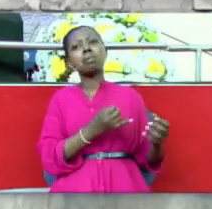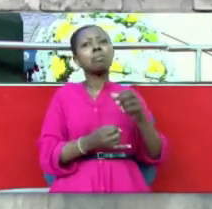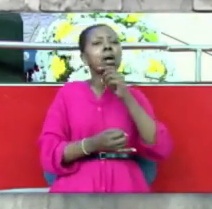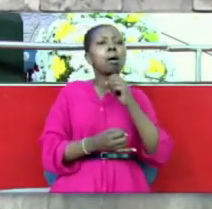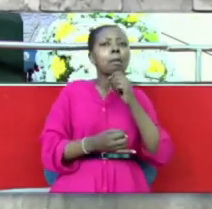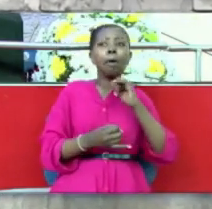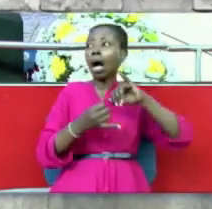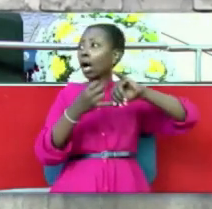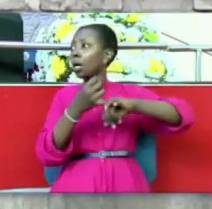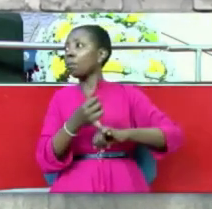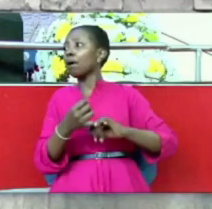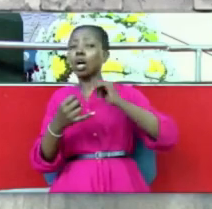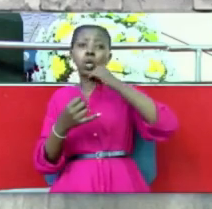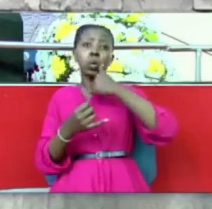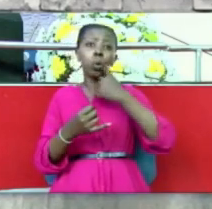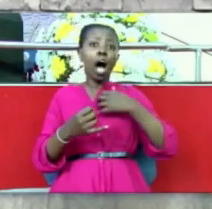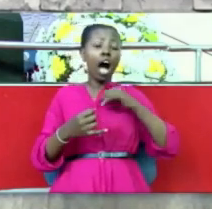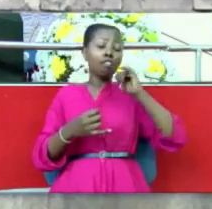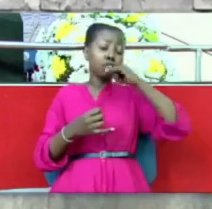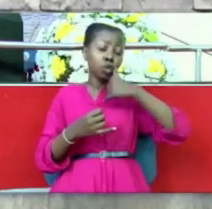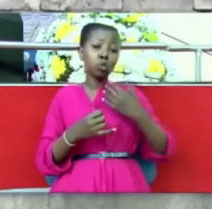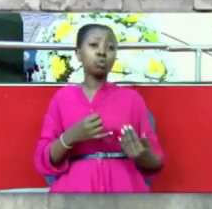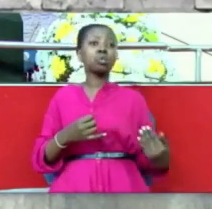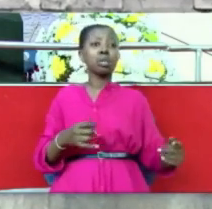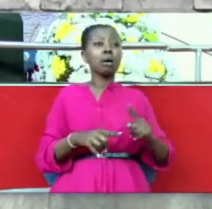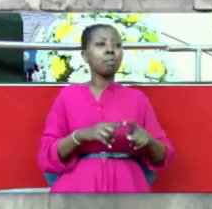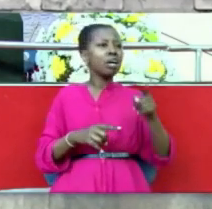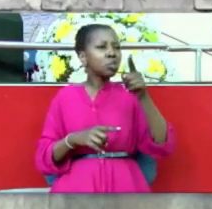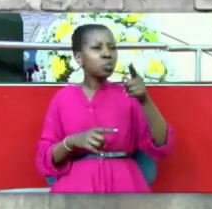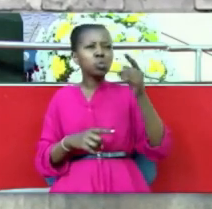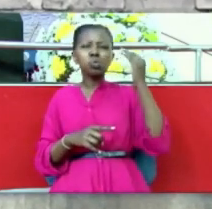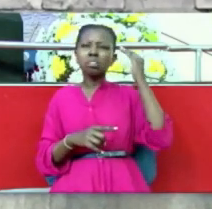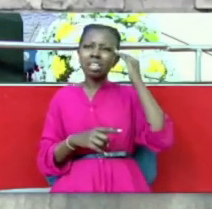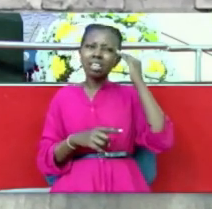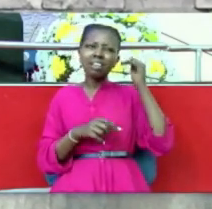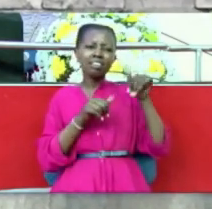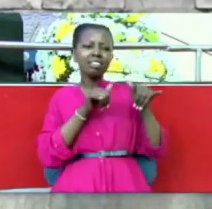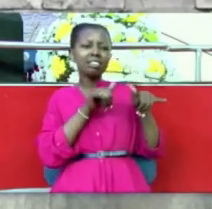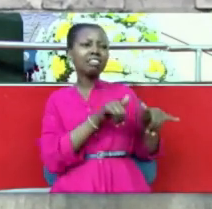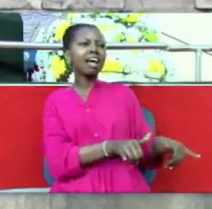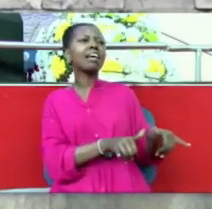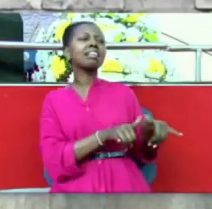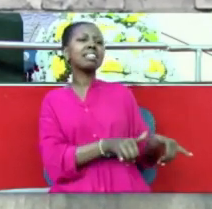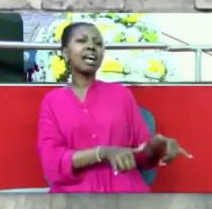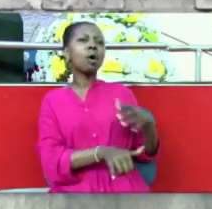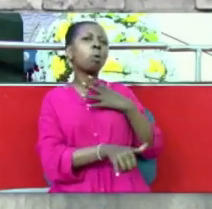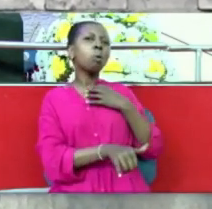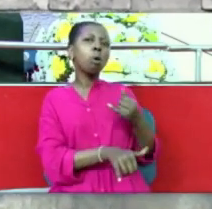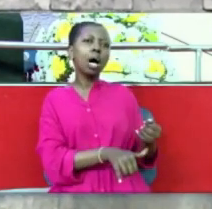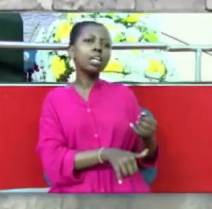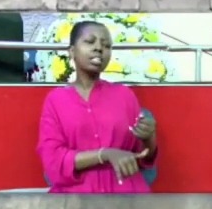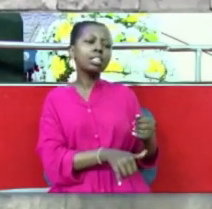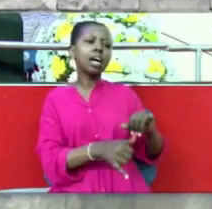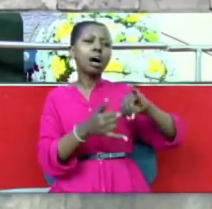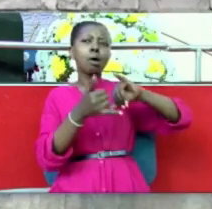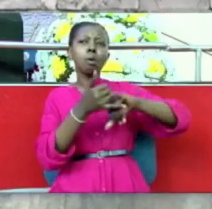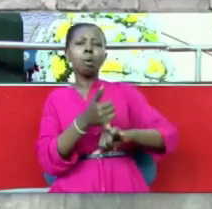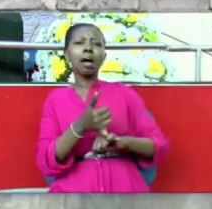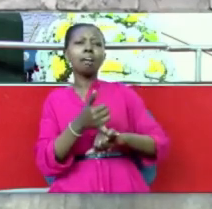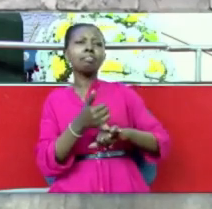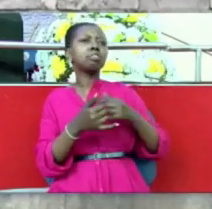akaoa, akapata watoto, na bado unafikiria unataka yule ameoa afe ama unapanga